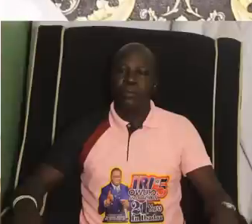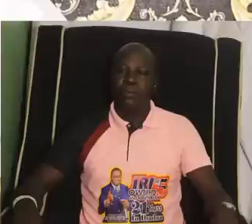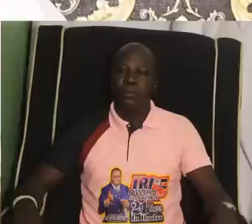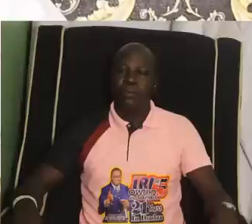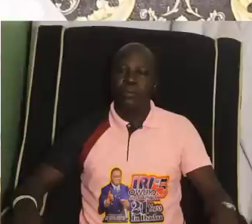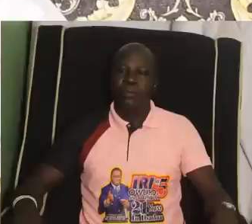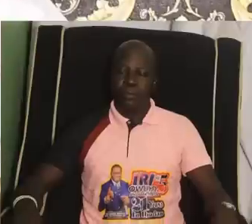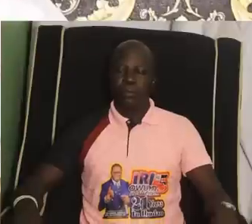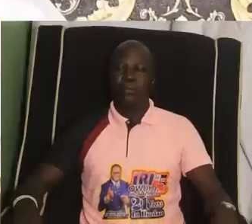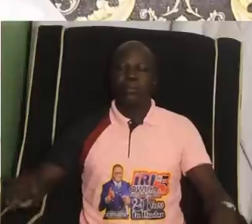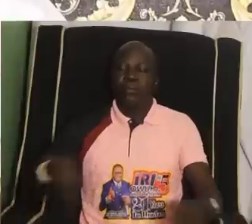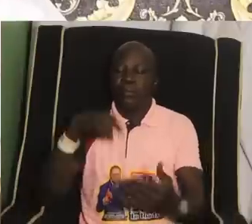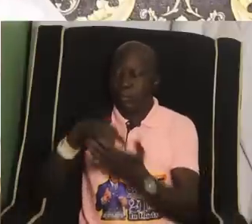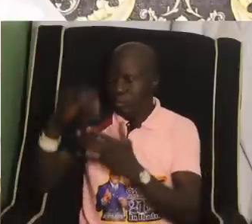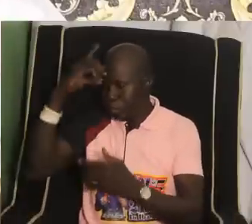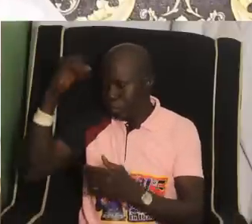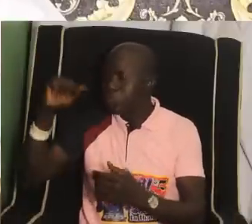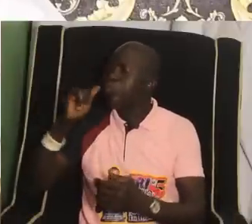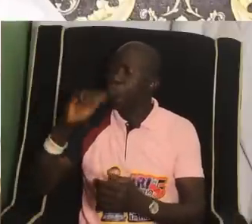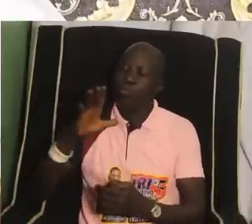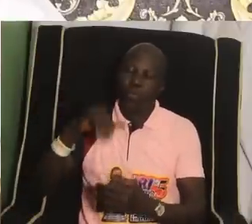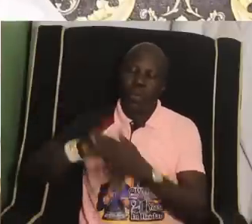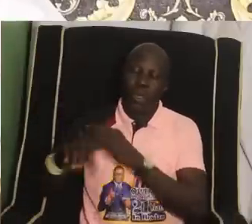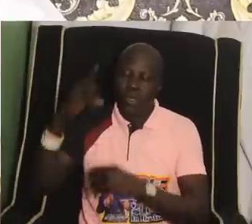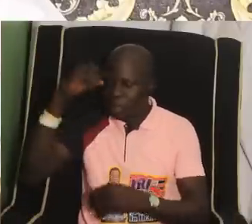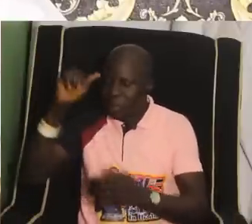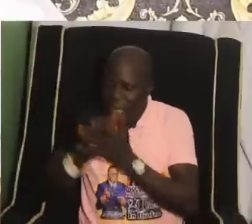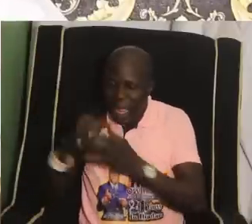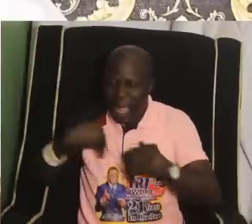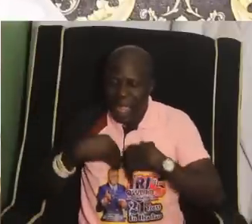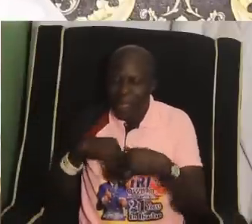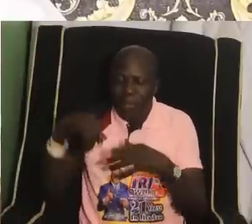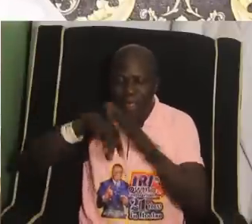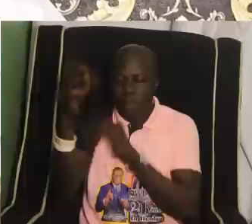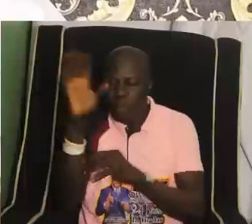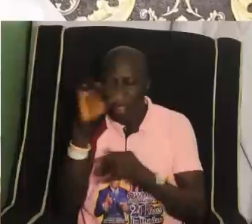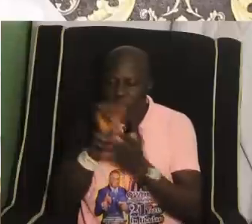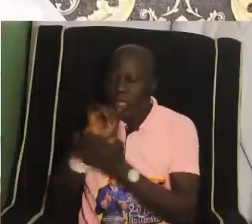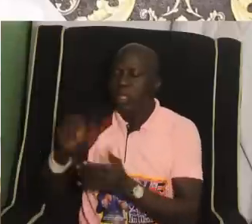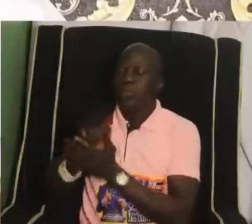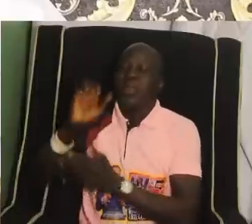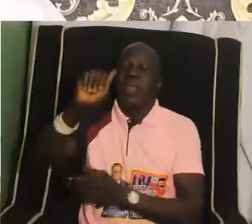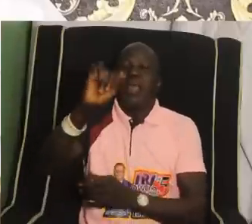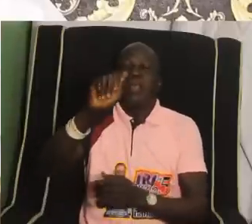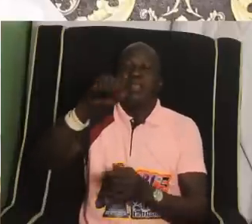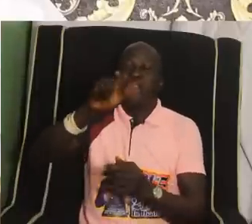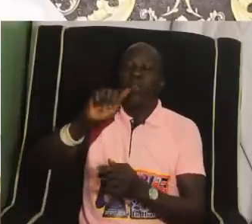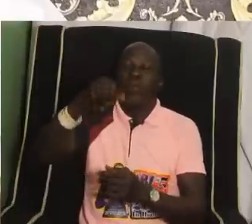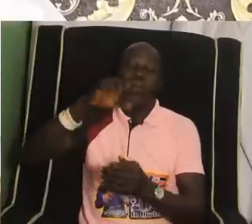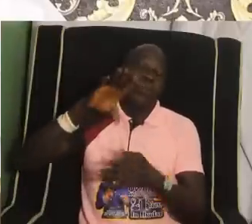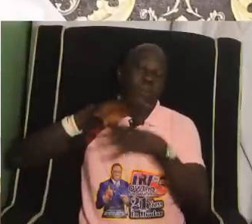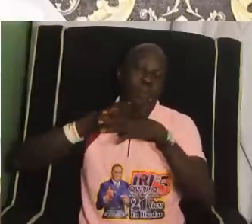si. This woman dreamed that she saw a lot of bush meat and she priced an antelope meat at the rate of 2000